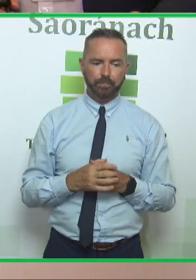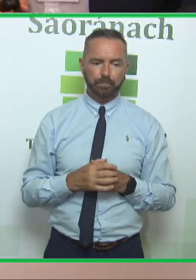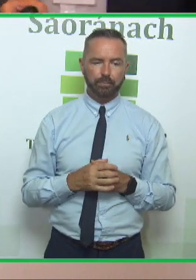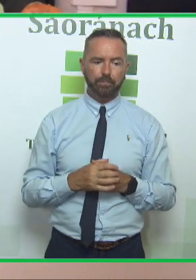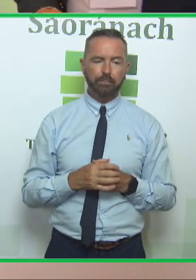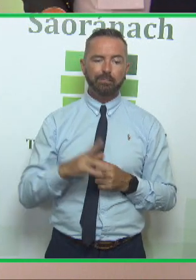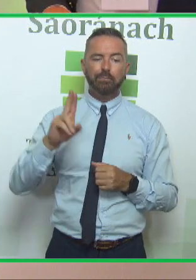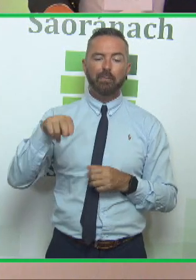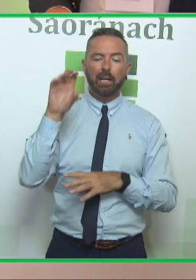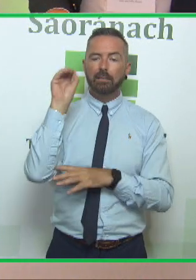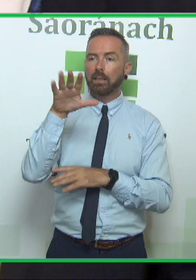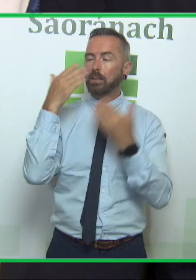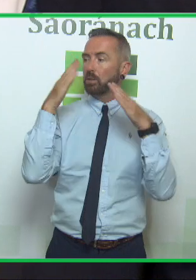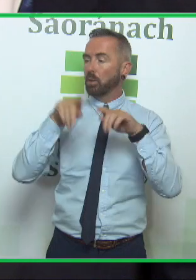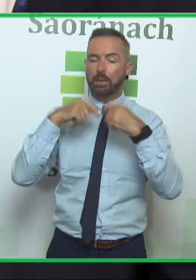member looking to